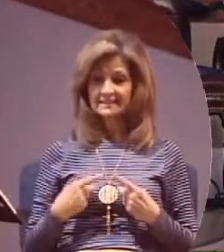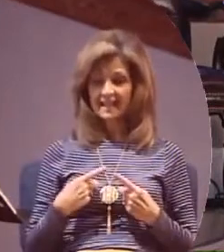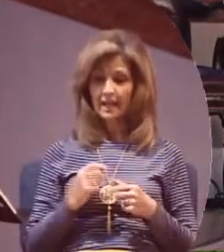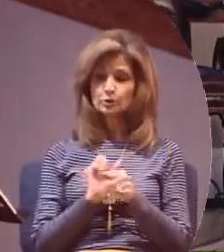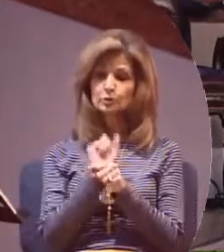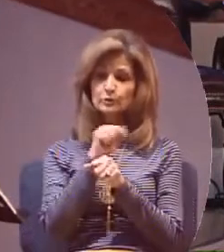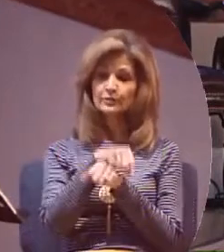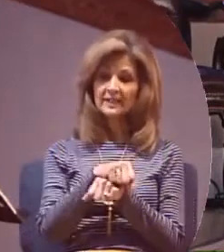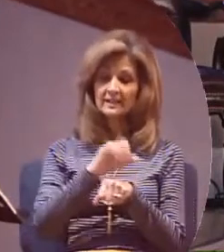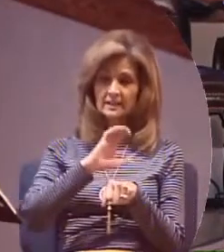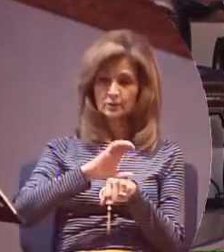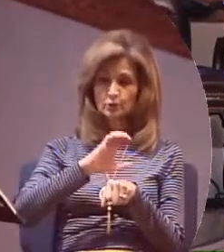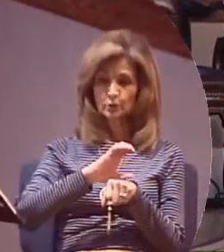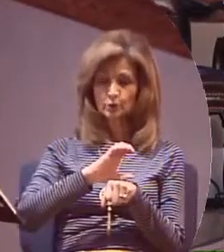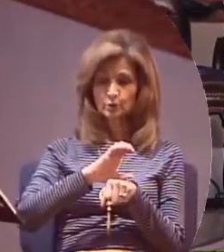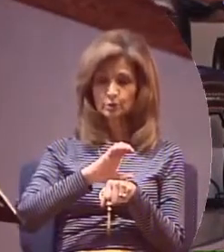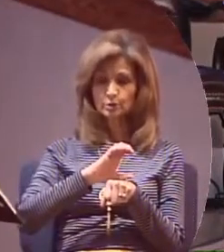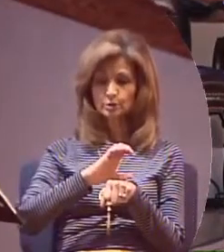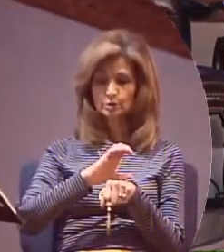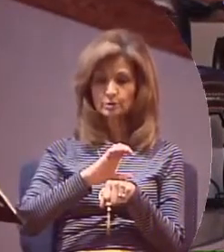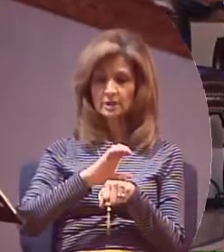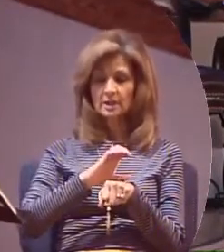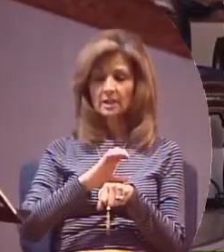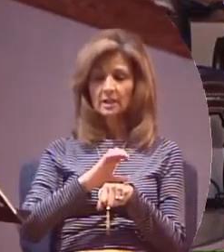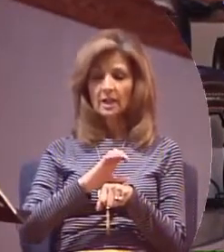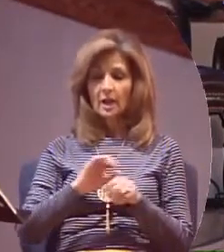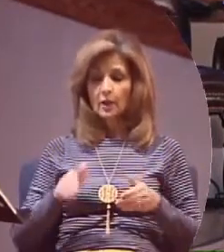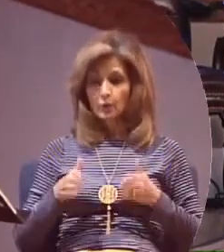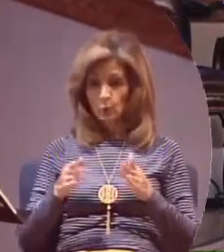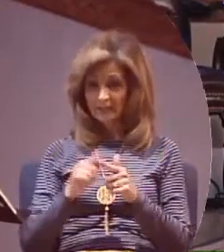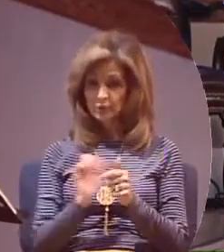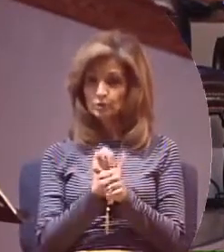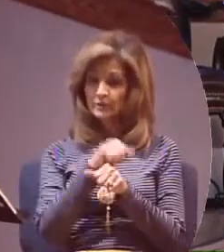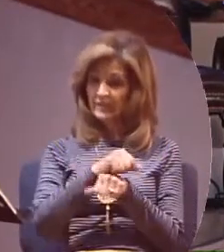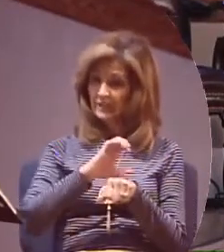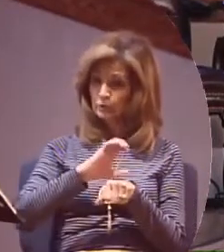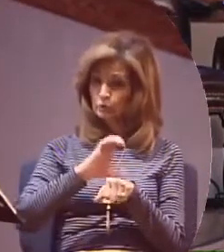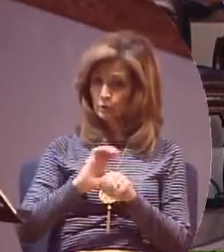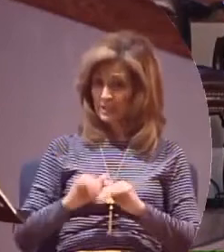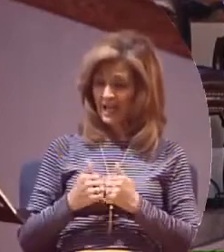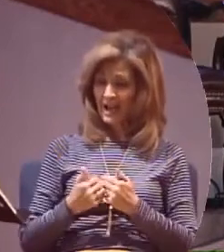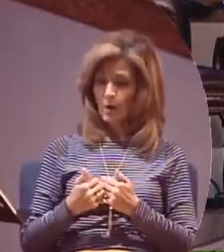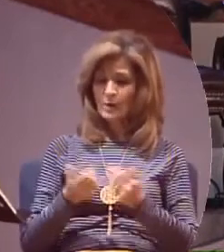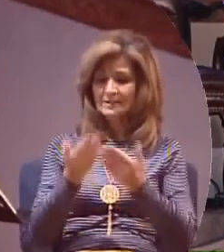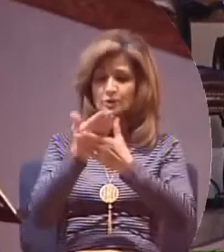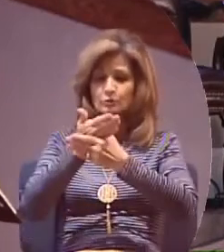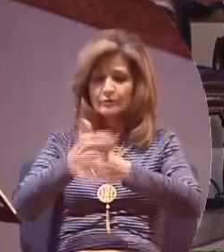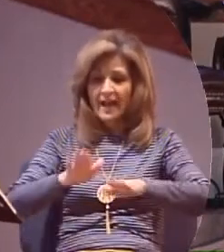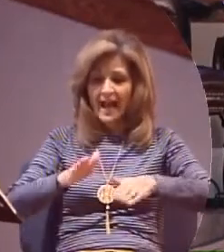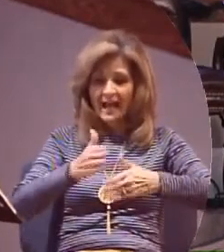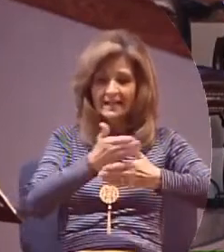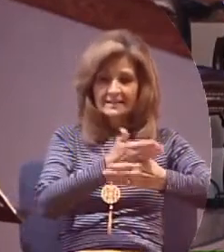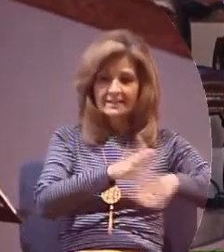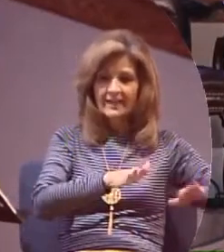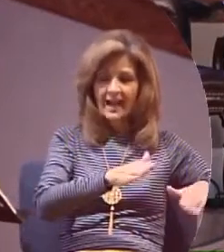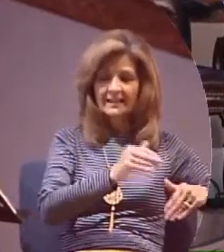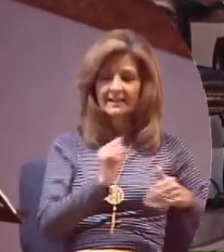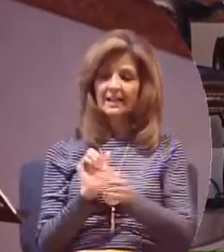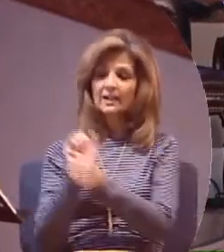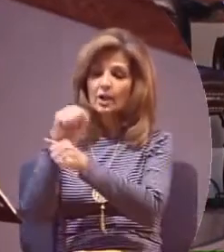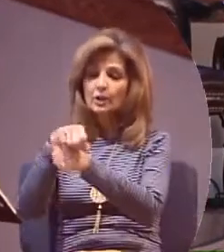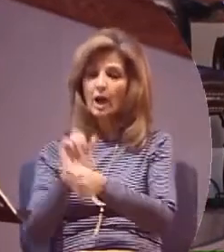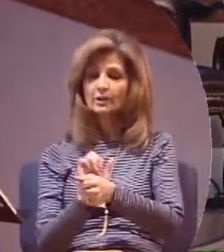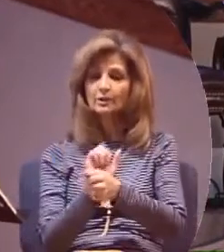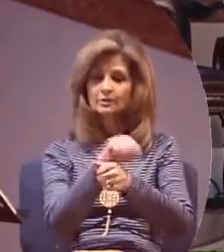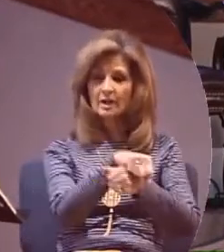defeat the church. But to defeat the church, one of the ways that he tries to do that is to divide and then conquer. Hey,